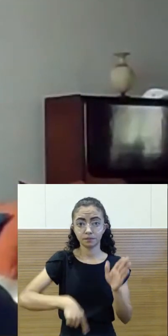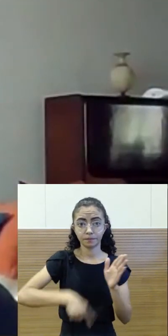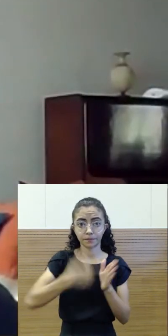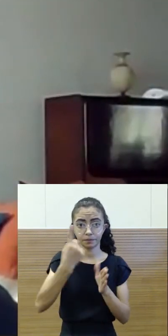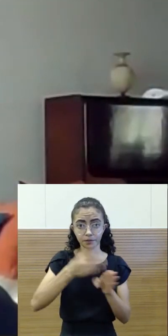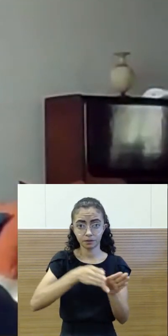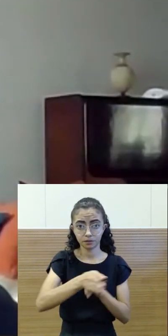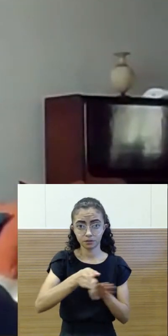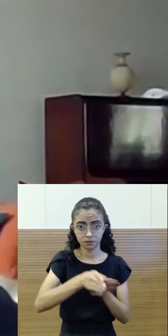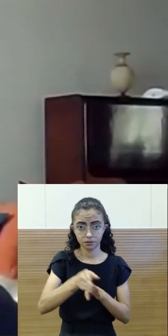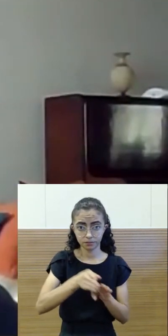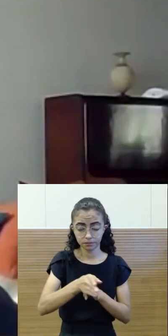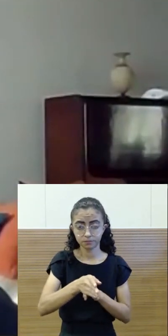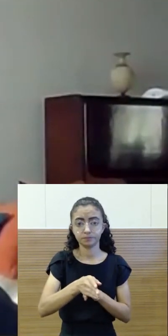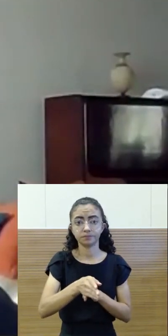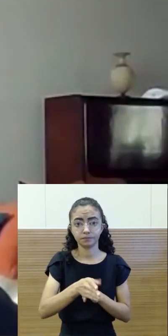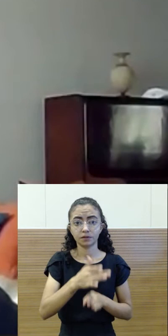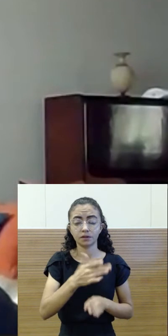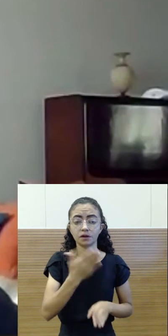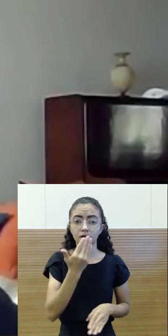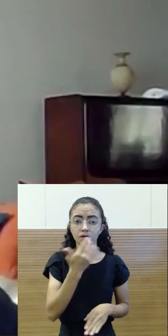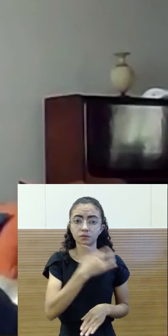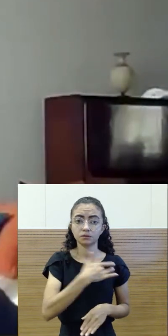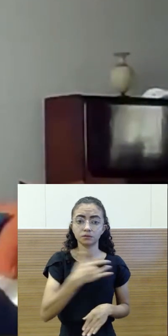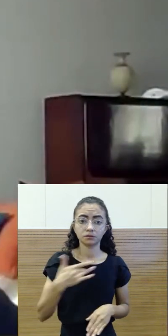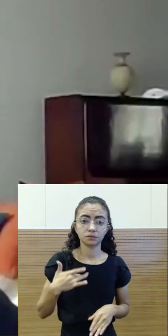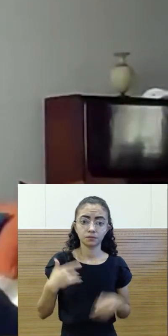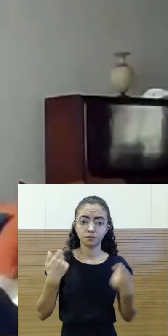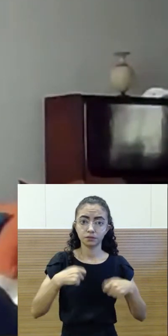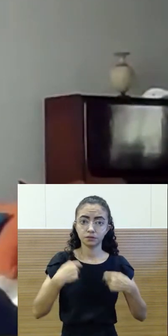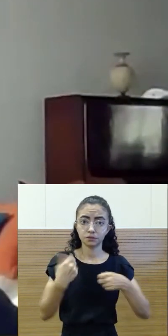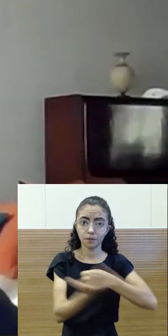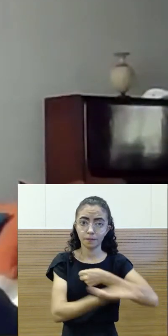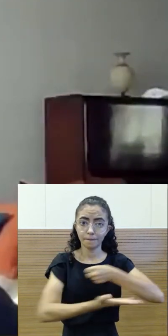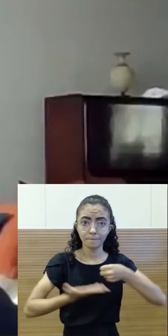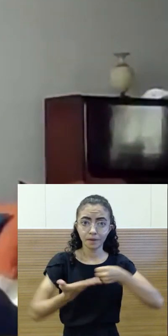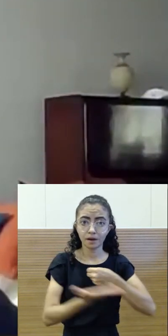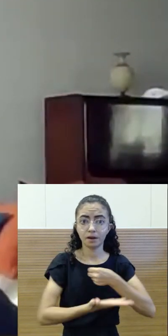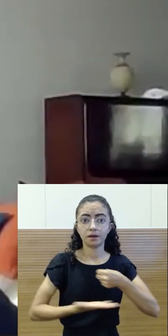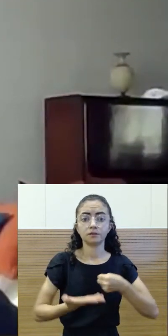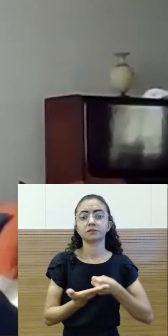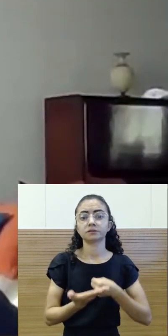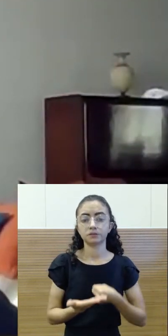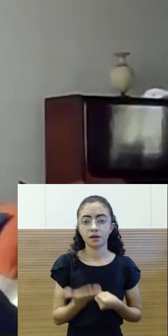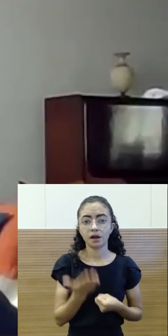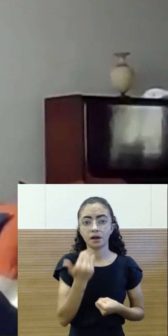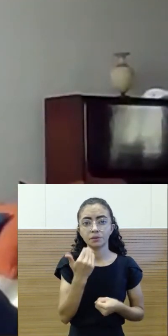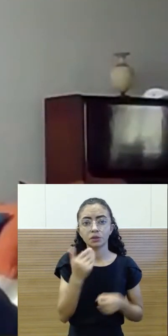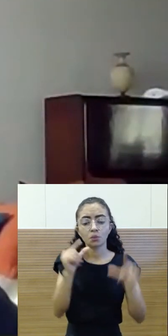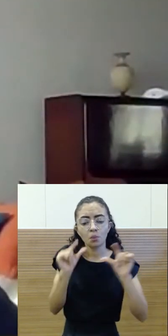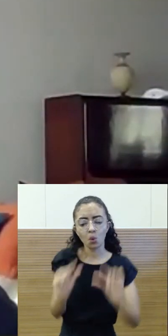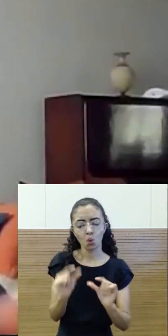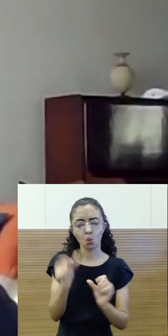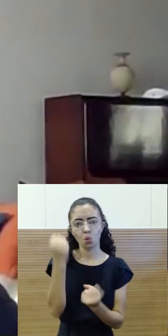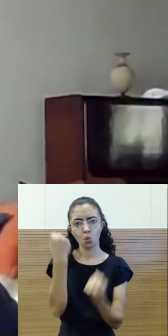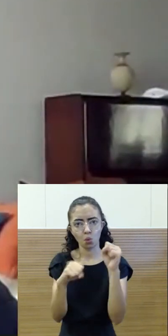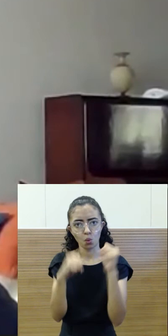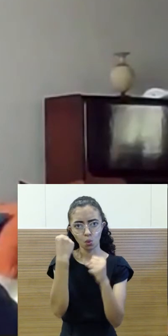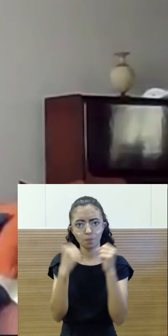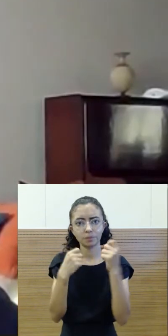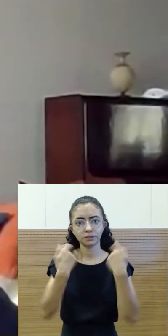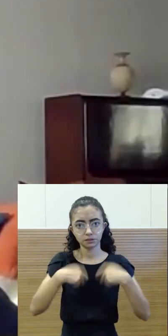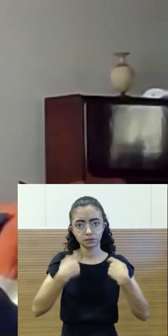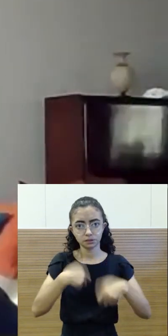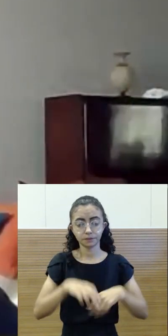in the first recommendation of the guide, when we recommend that healthy food must be based on fresh or minimally processed foods,